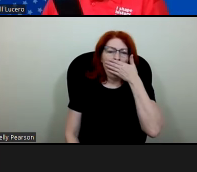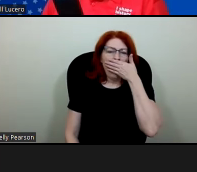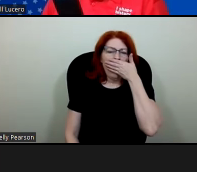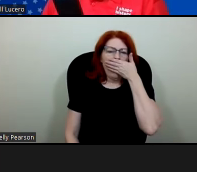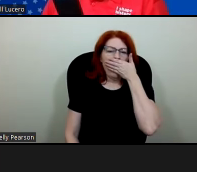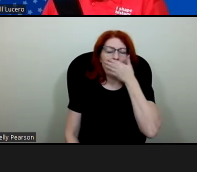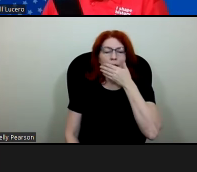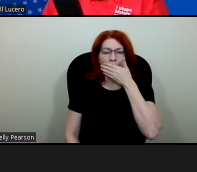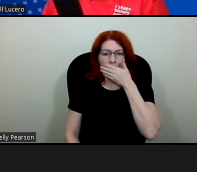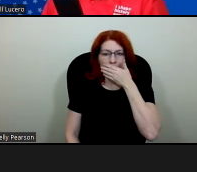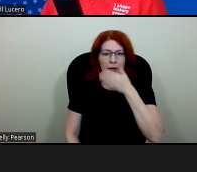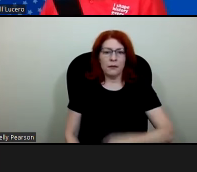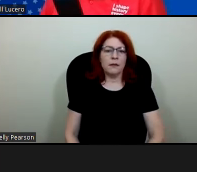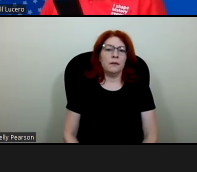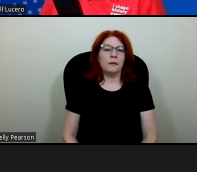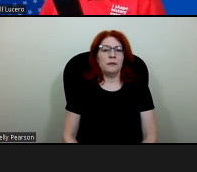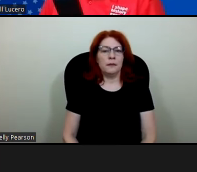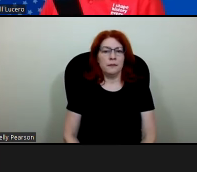Yeah. Okay.